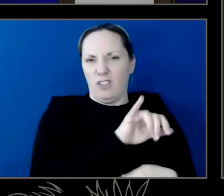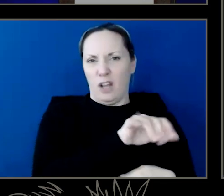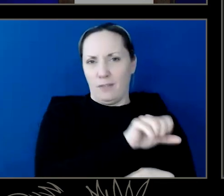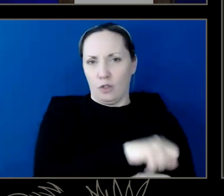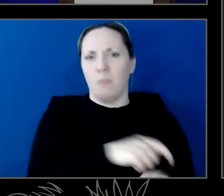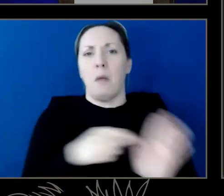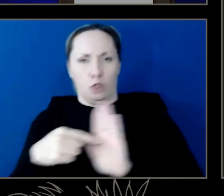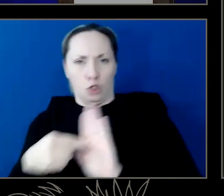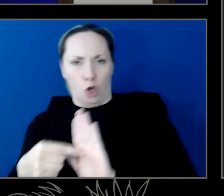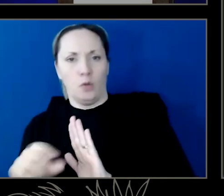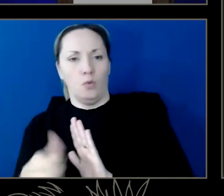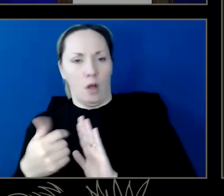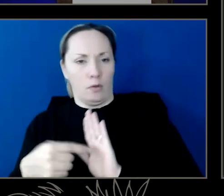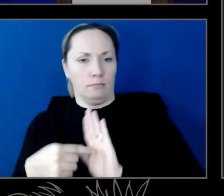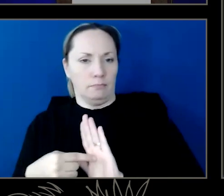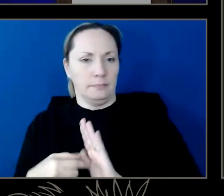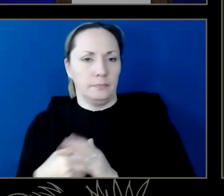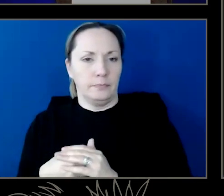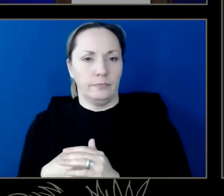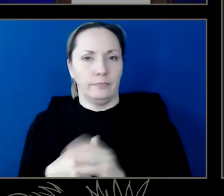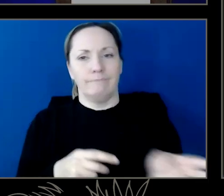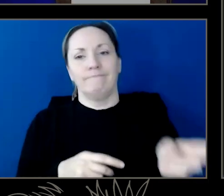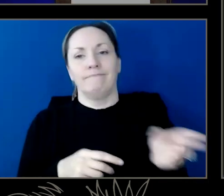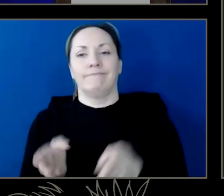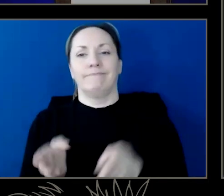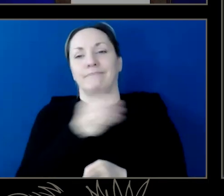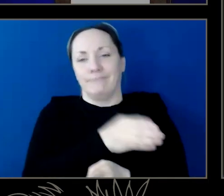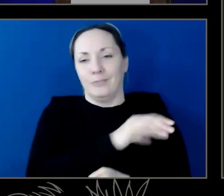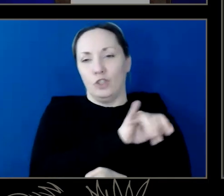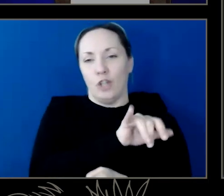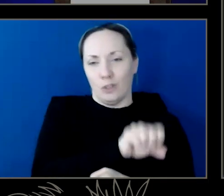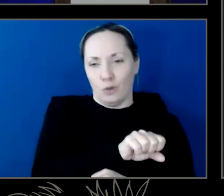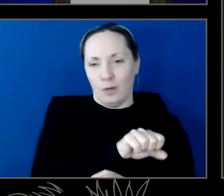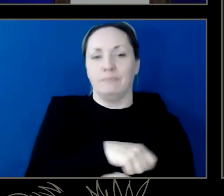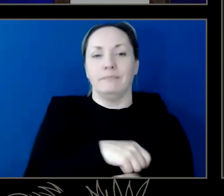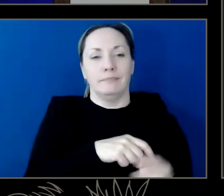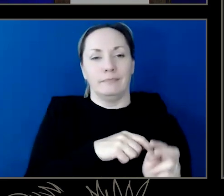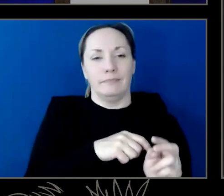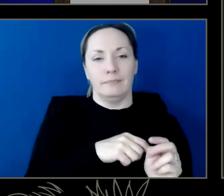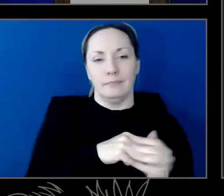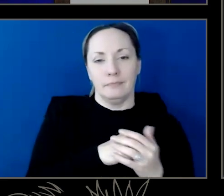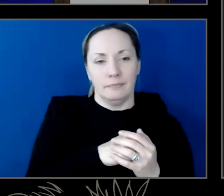quick. Once again, we jump back to JavaScript.